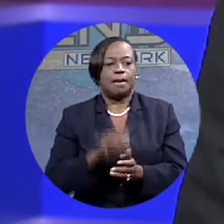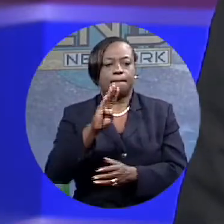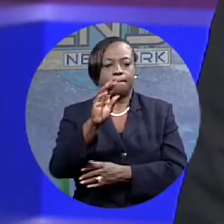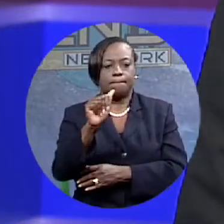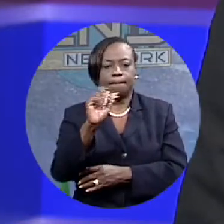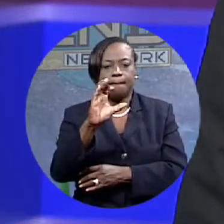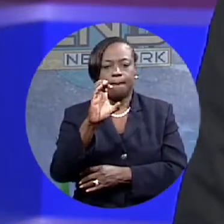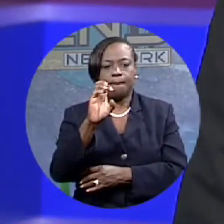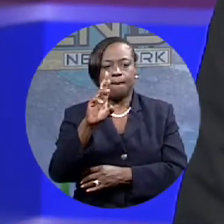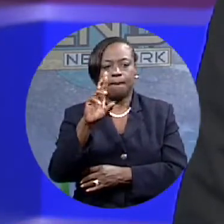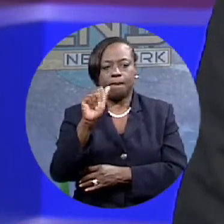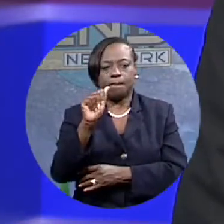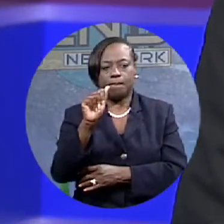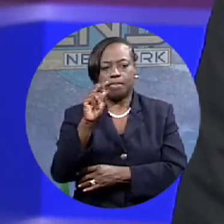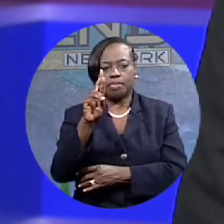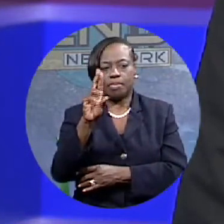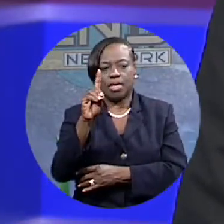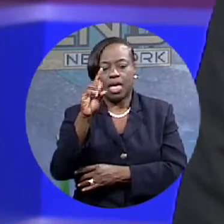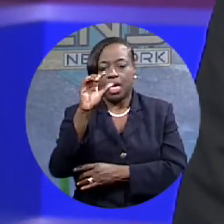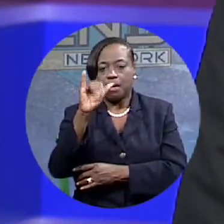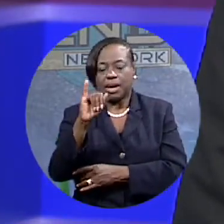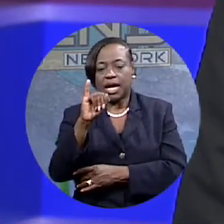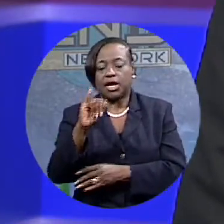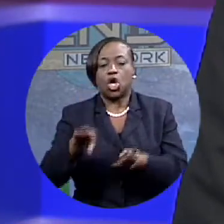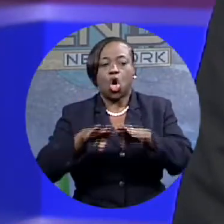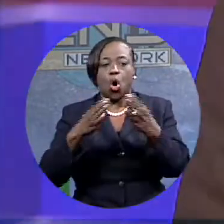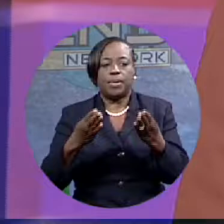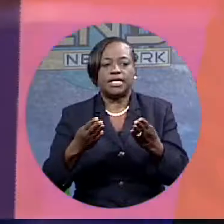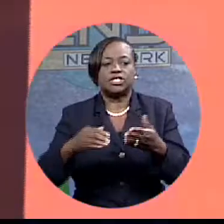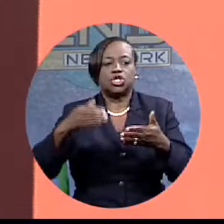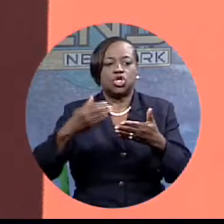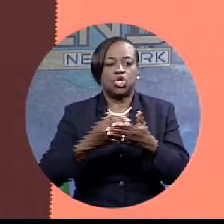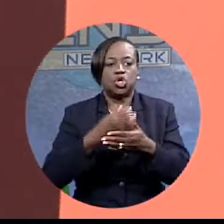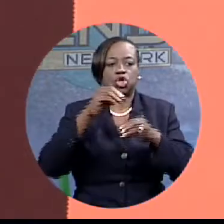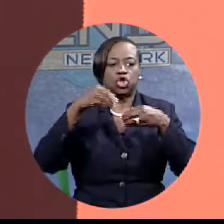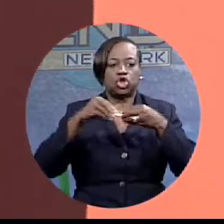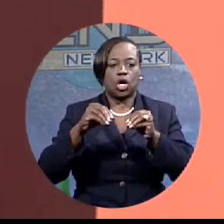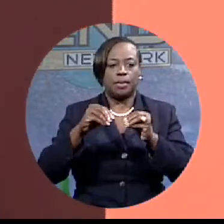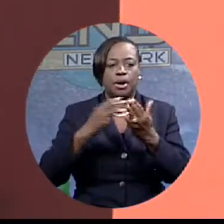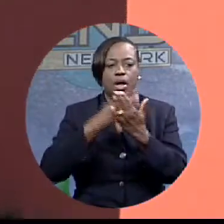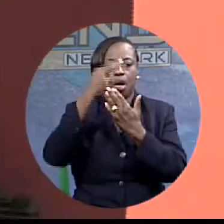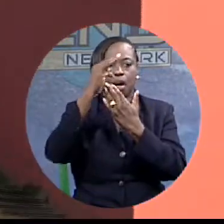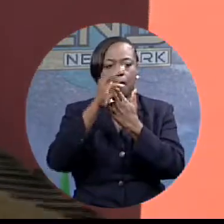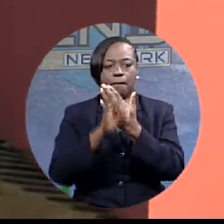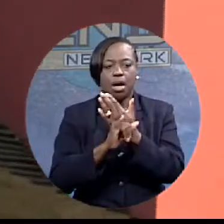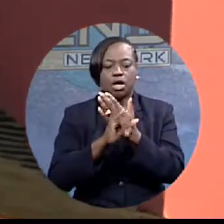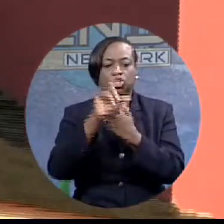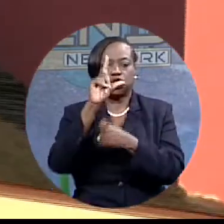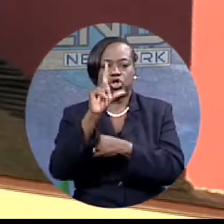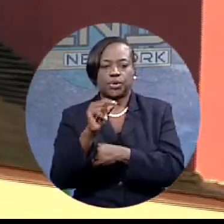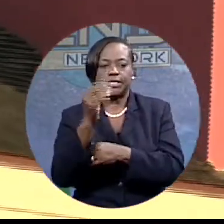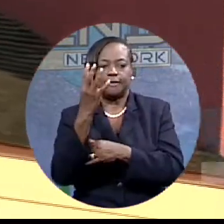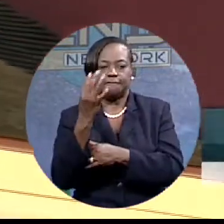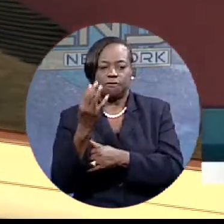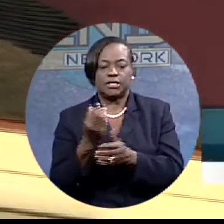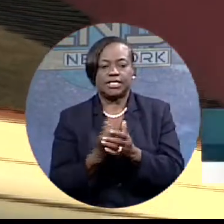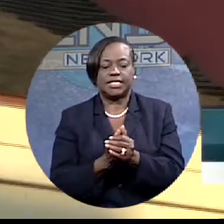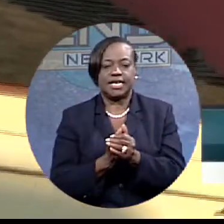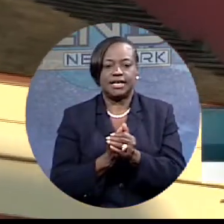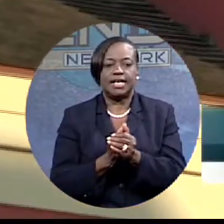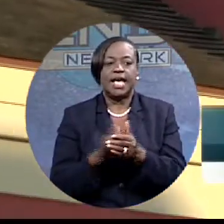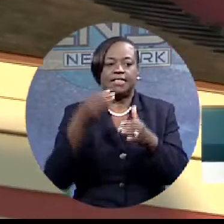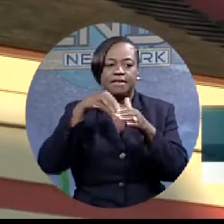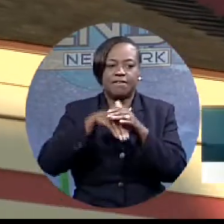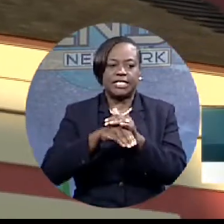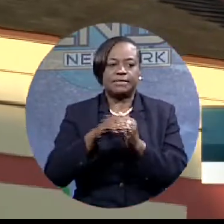store in March 2014. President of Bacardi, Juan Bacardi, did not put a price tag on the cost of ongoing renovations, but he says the